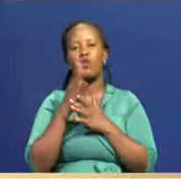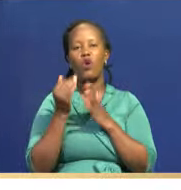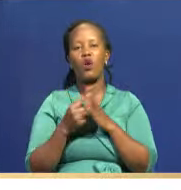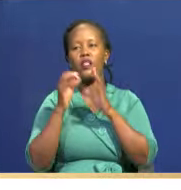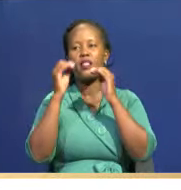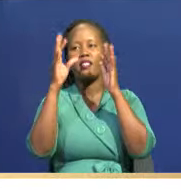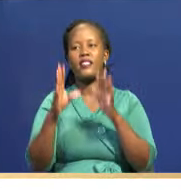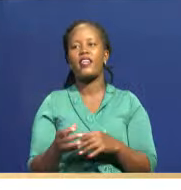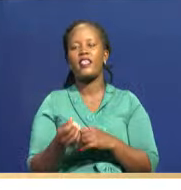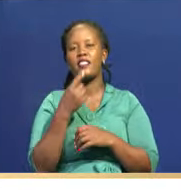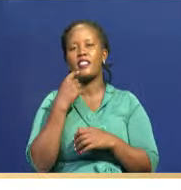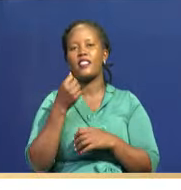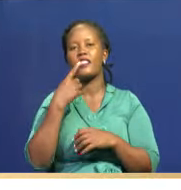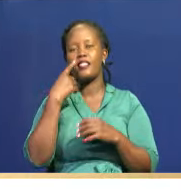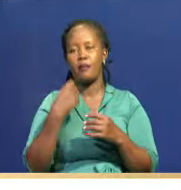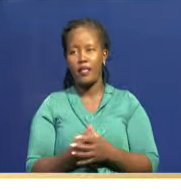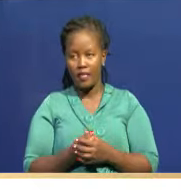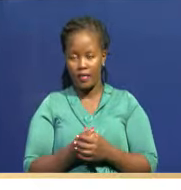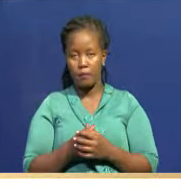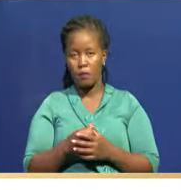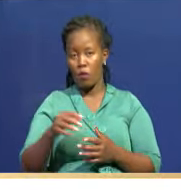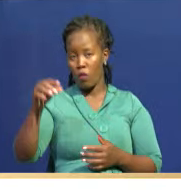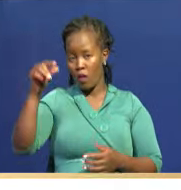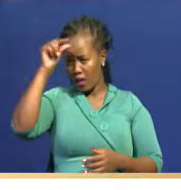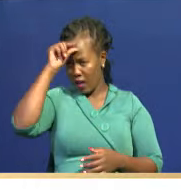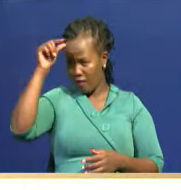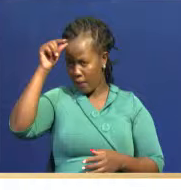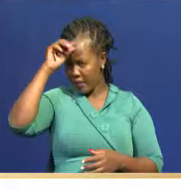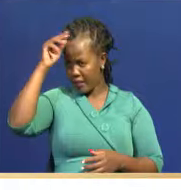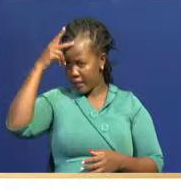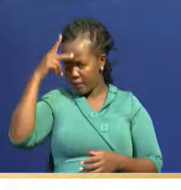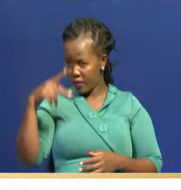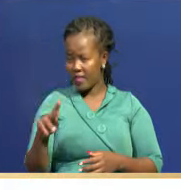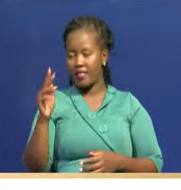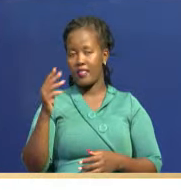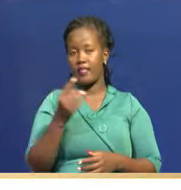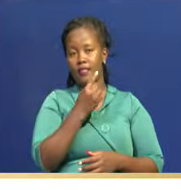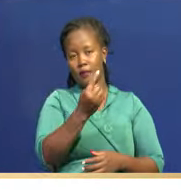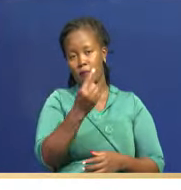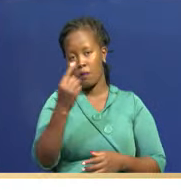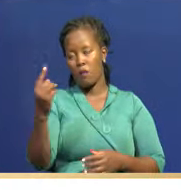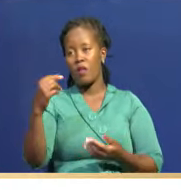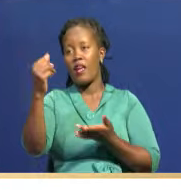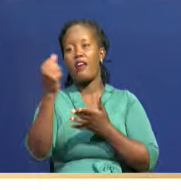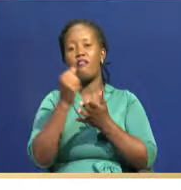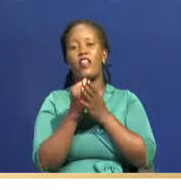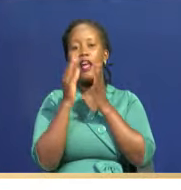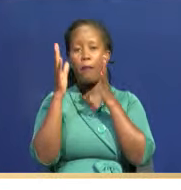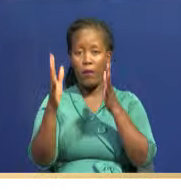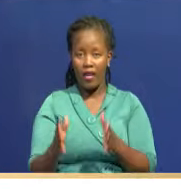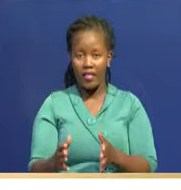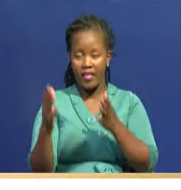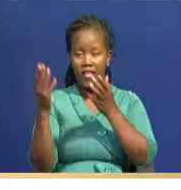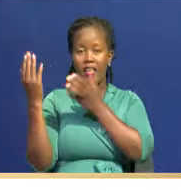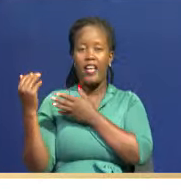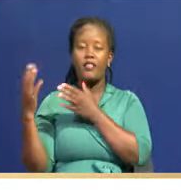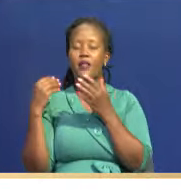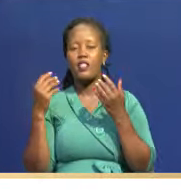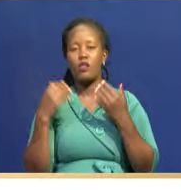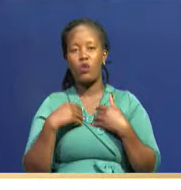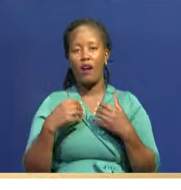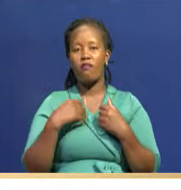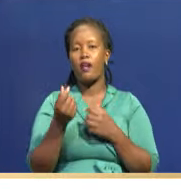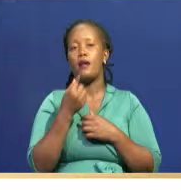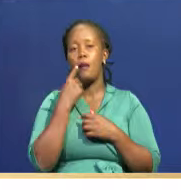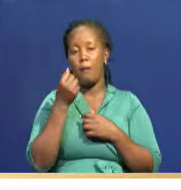walimu. In terms of government policy, every employer is supposed to provide a medical scheme